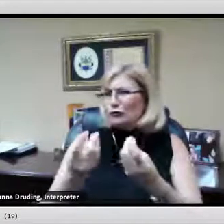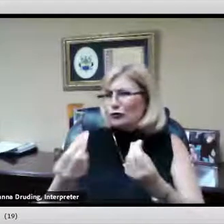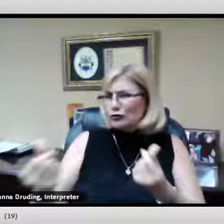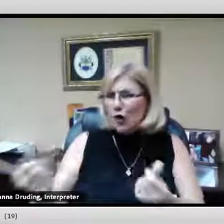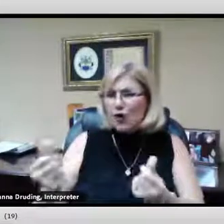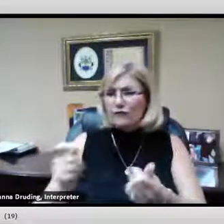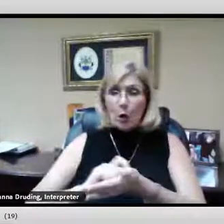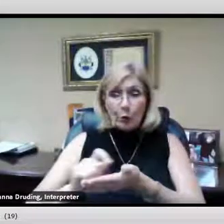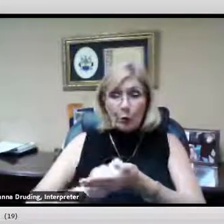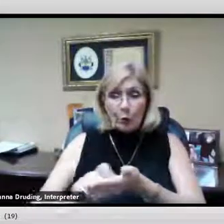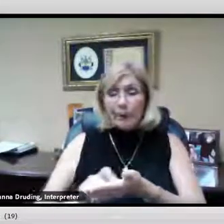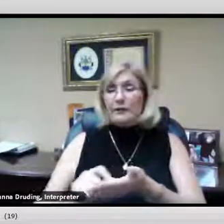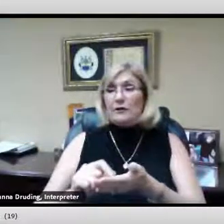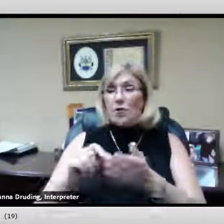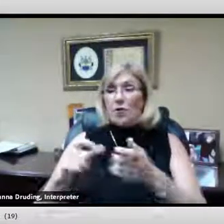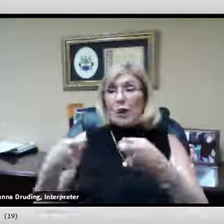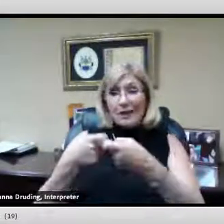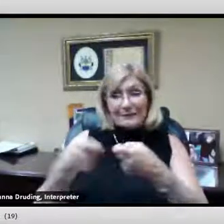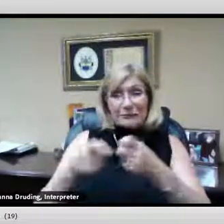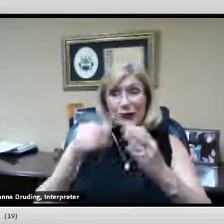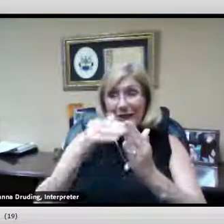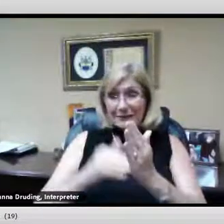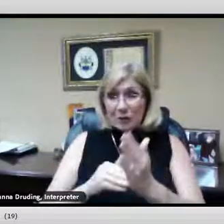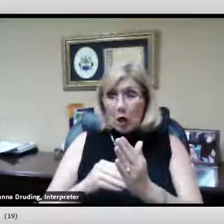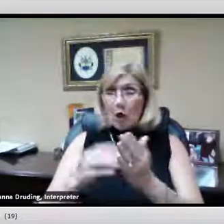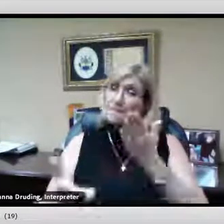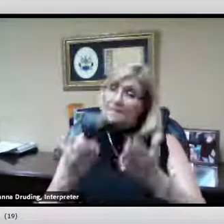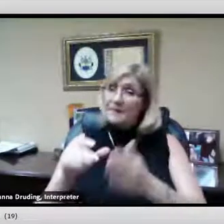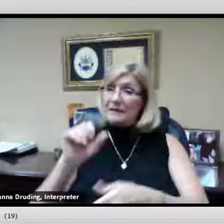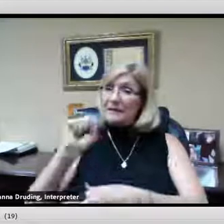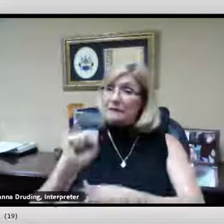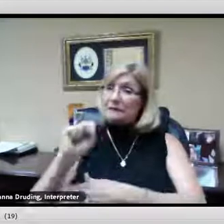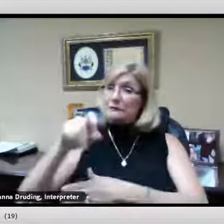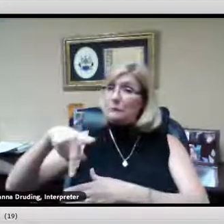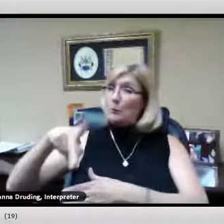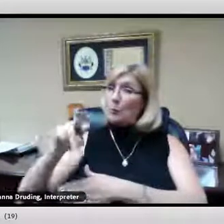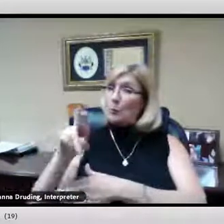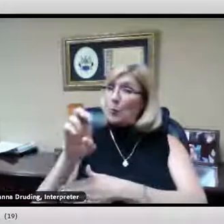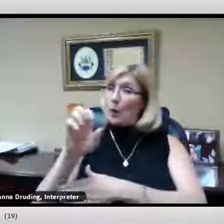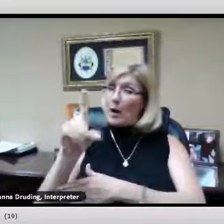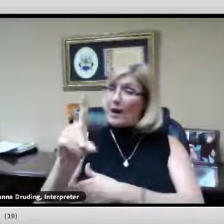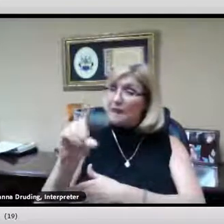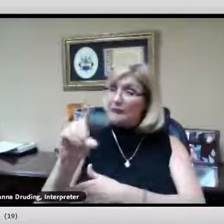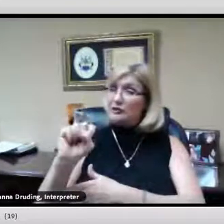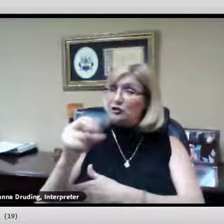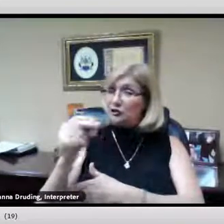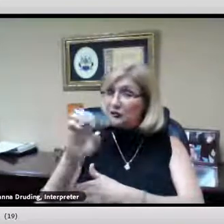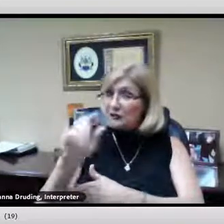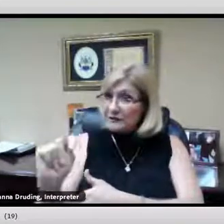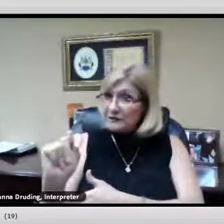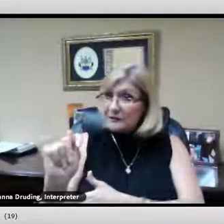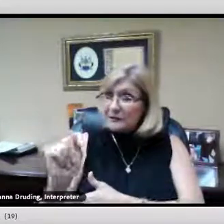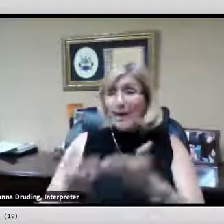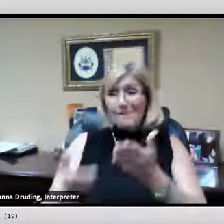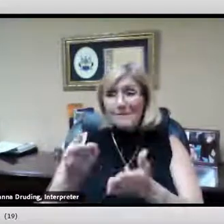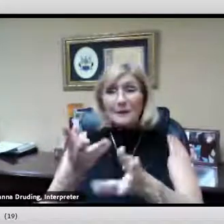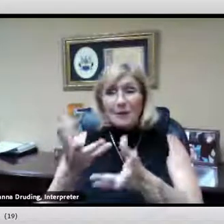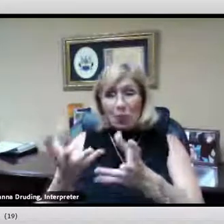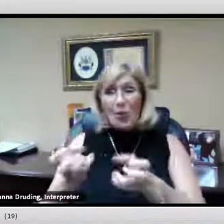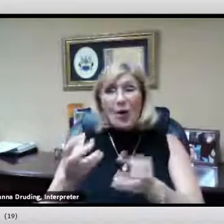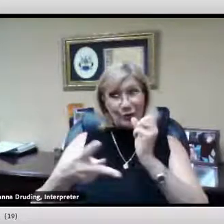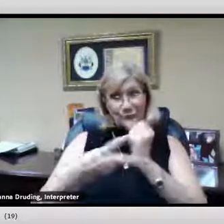log, something like a spreadsheet, is really, really helpful, really useful, something you would want to archive and keep for